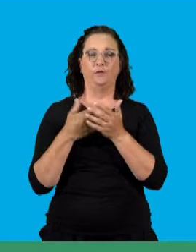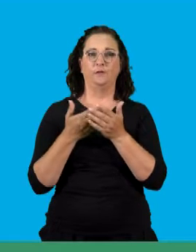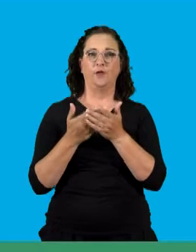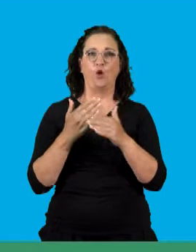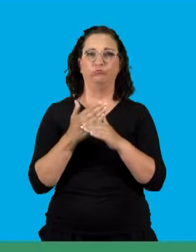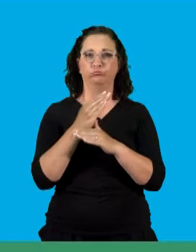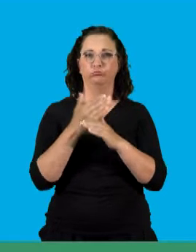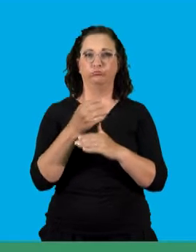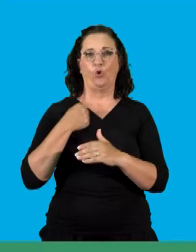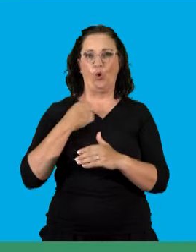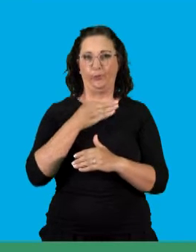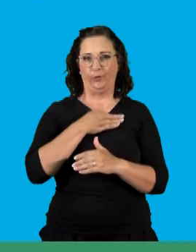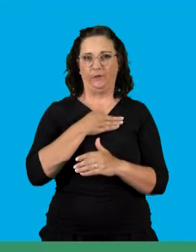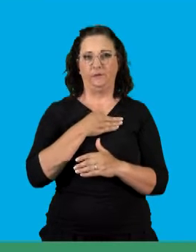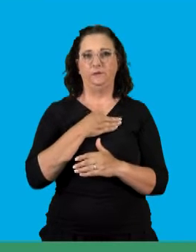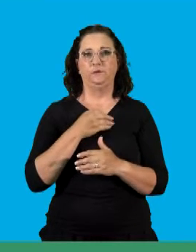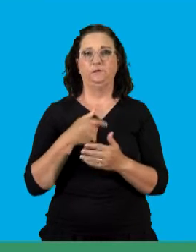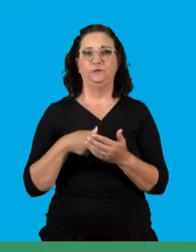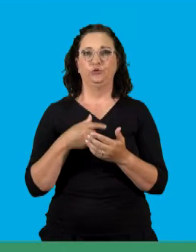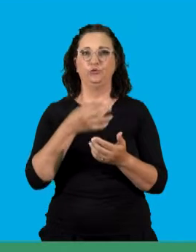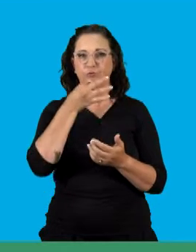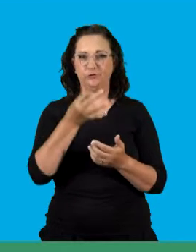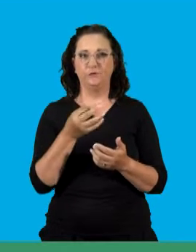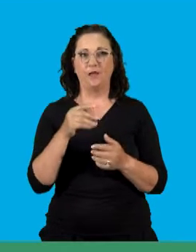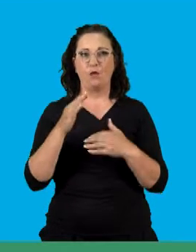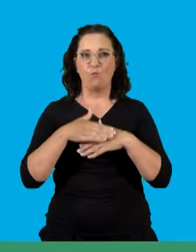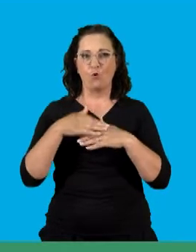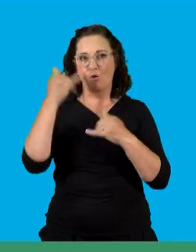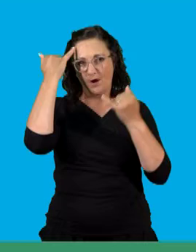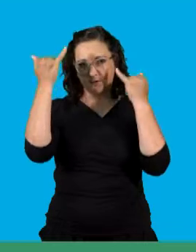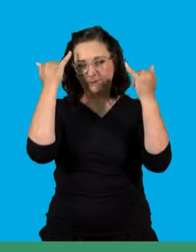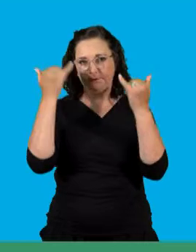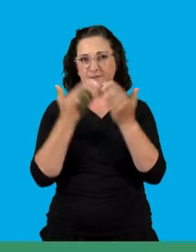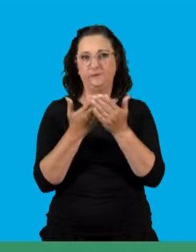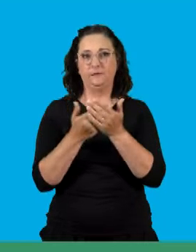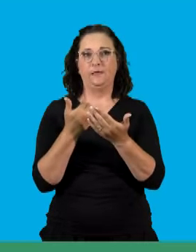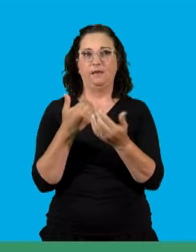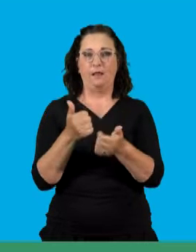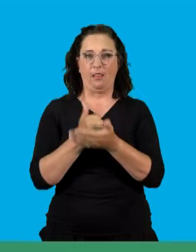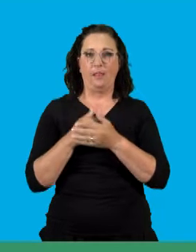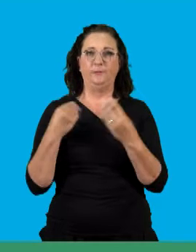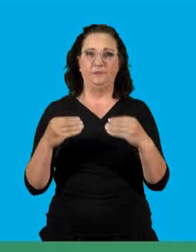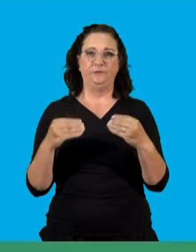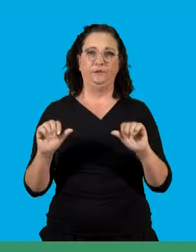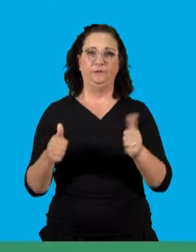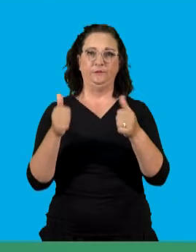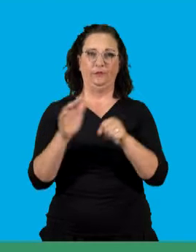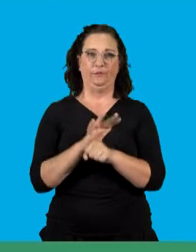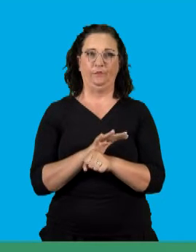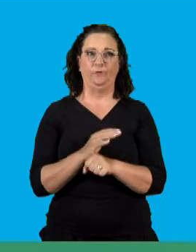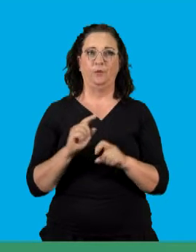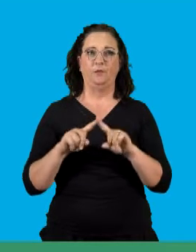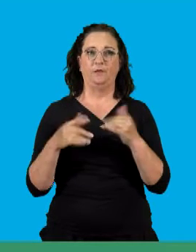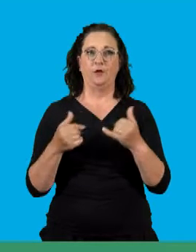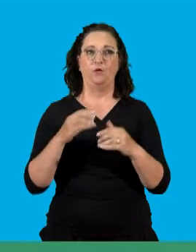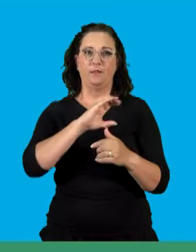be successful. She also requested potential clients to also give their inputs on the type of services